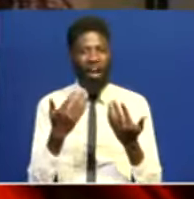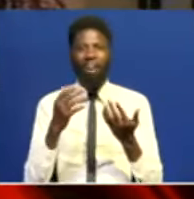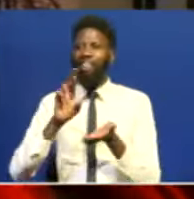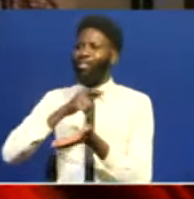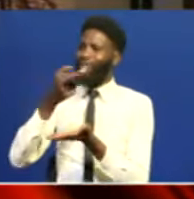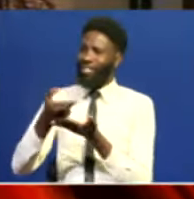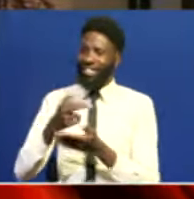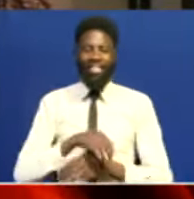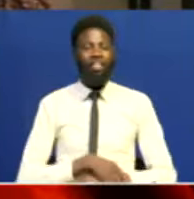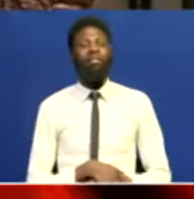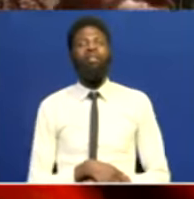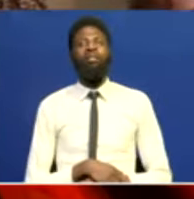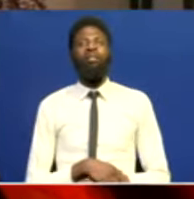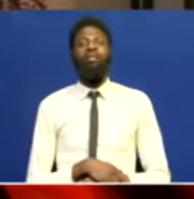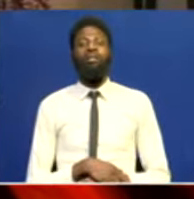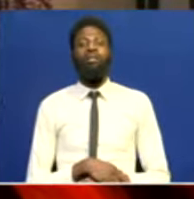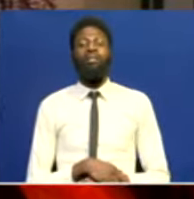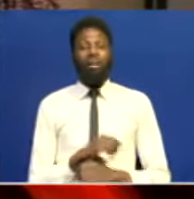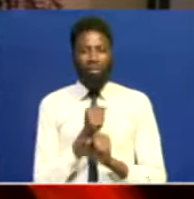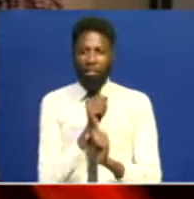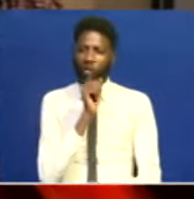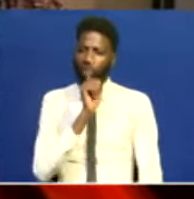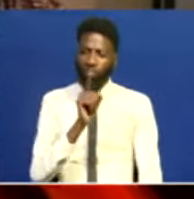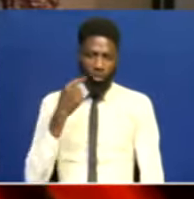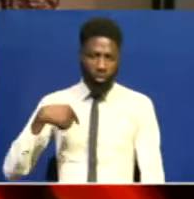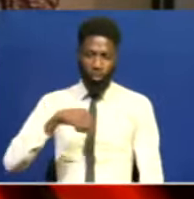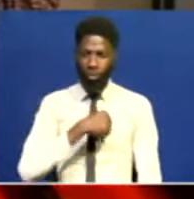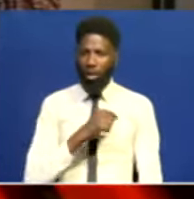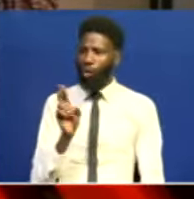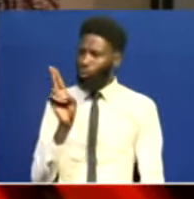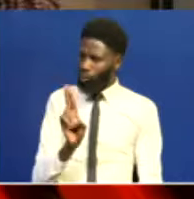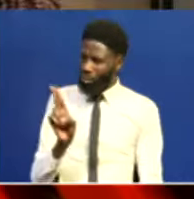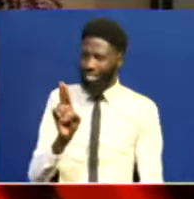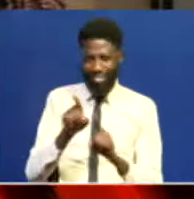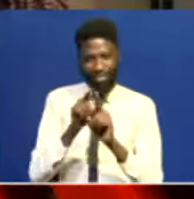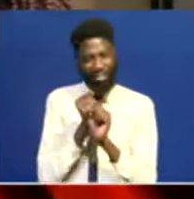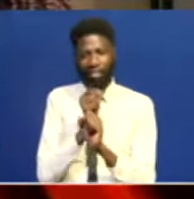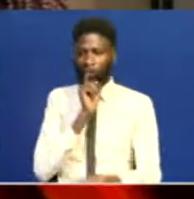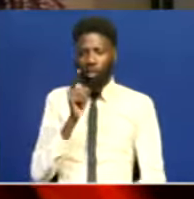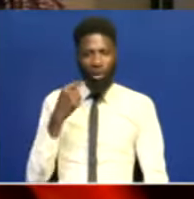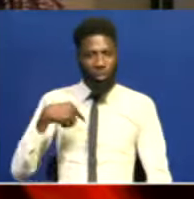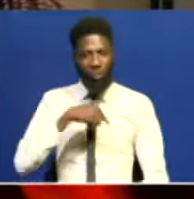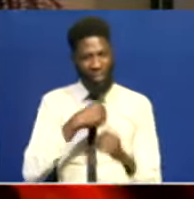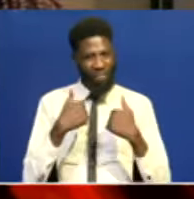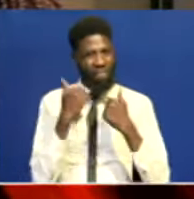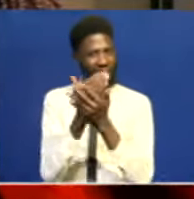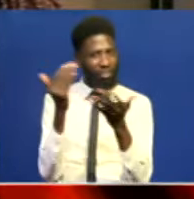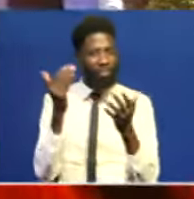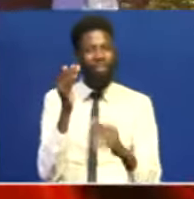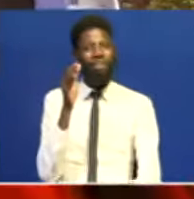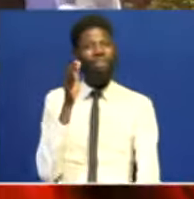resources, making sure that we are using as well as ensuring that we have something to use in the future.